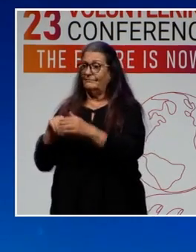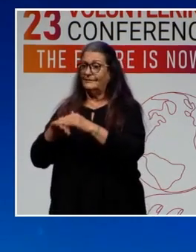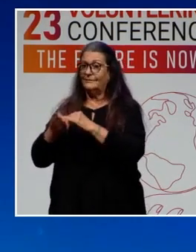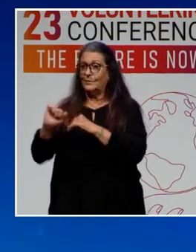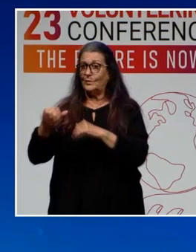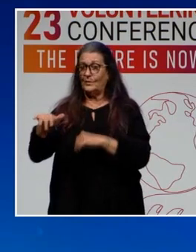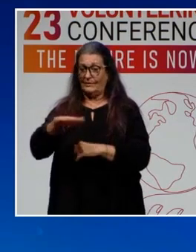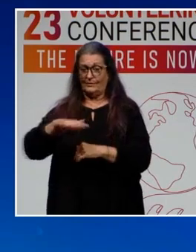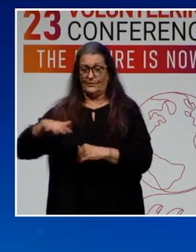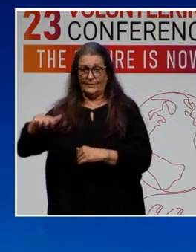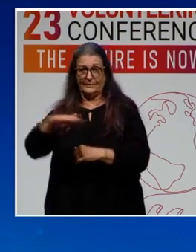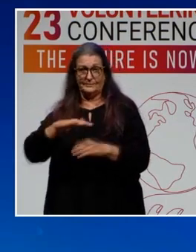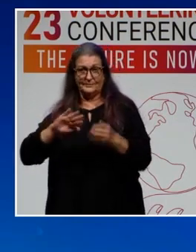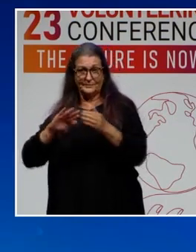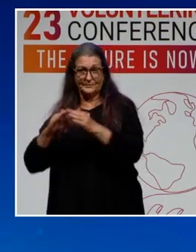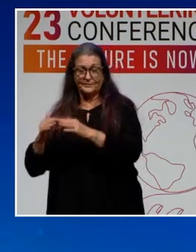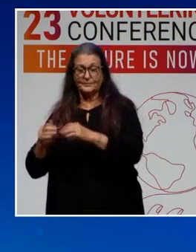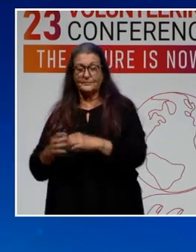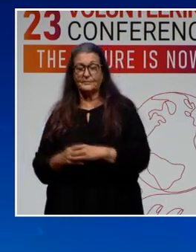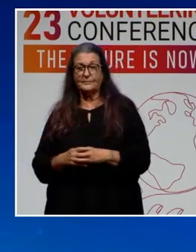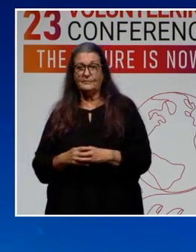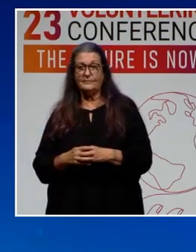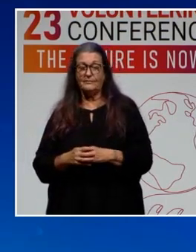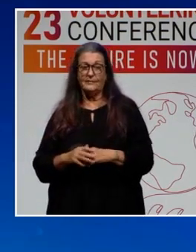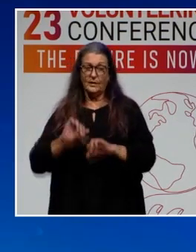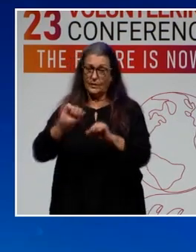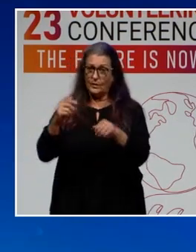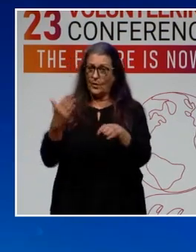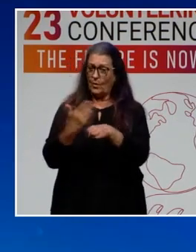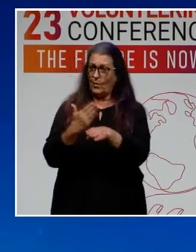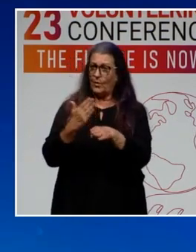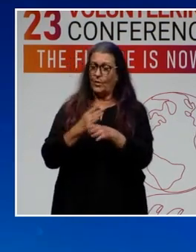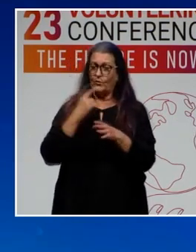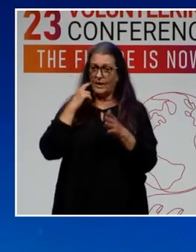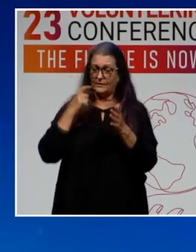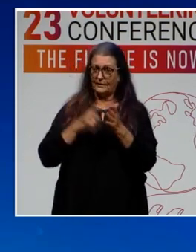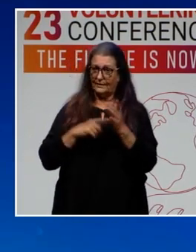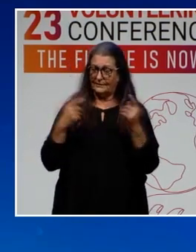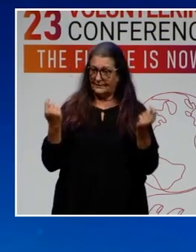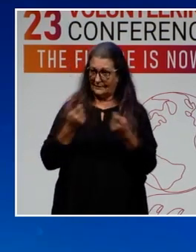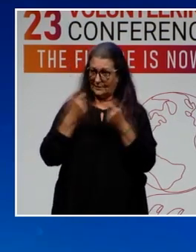are recognised, valued and celebrated. Thank you.